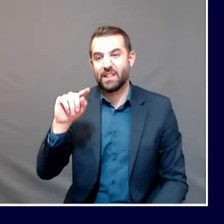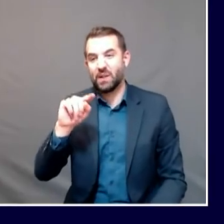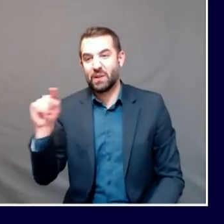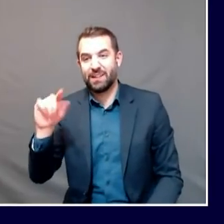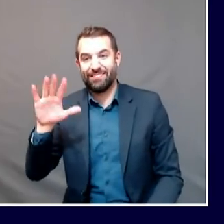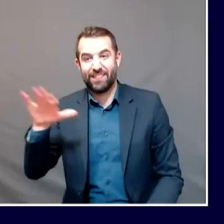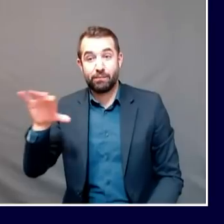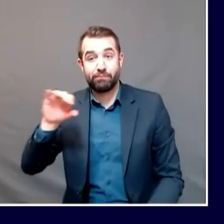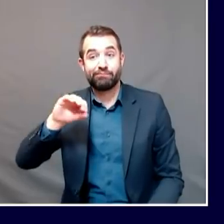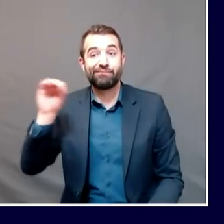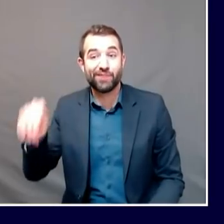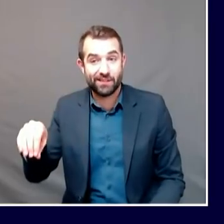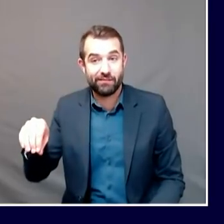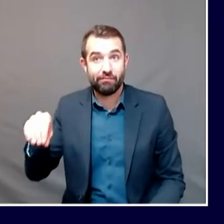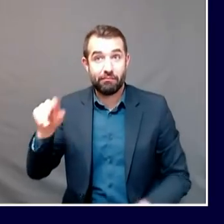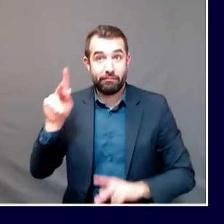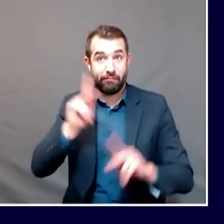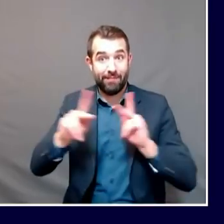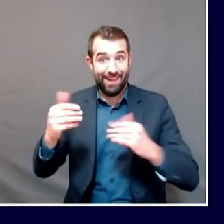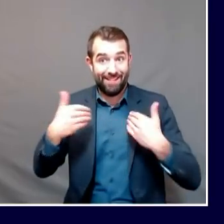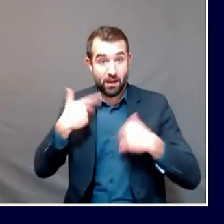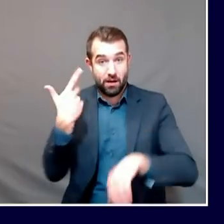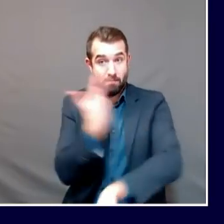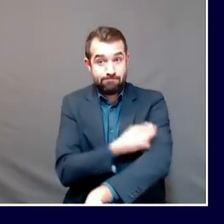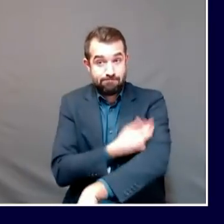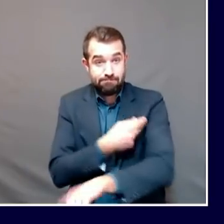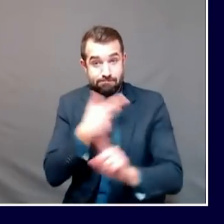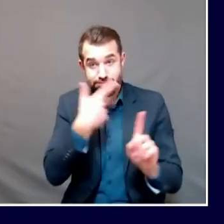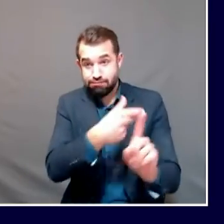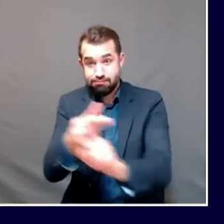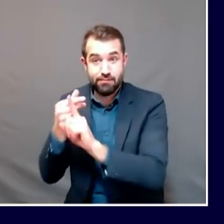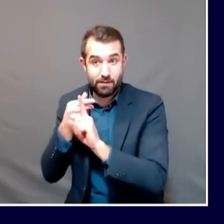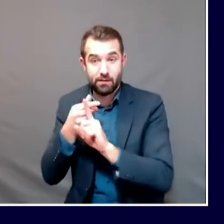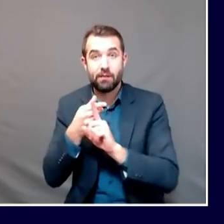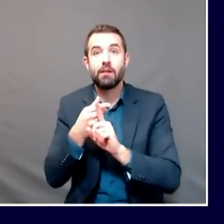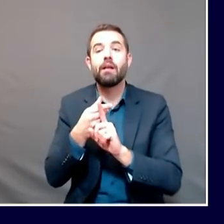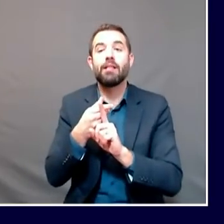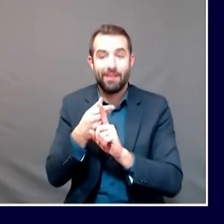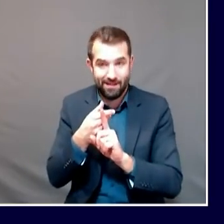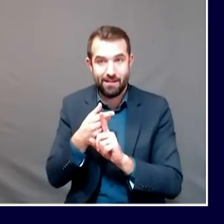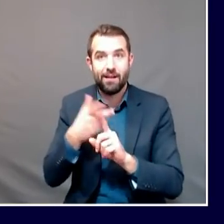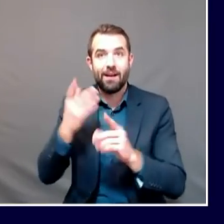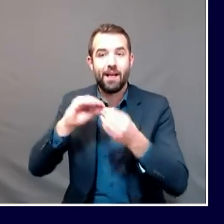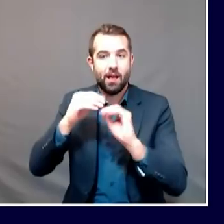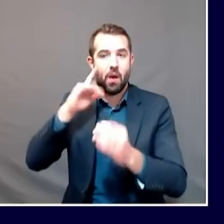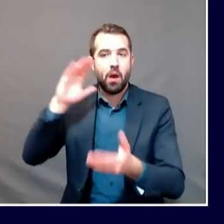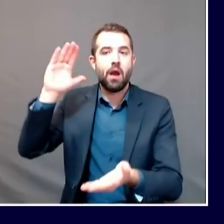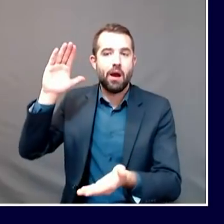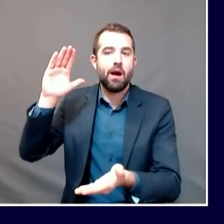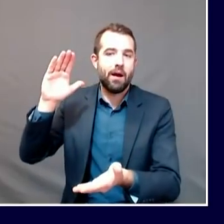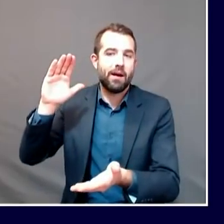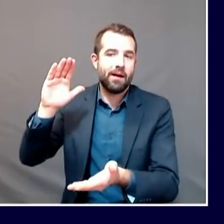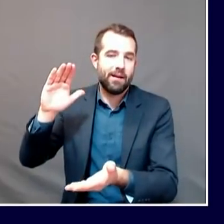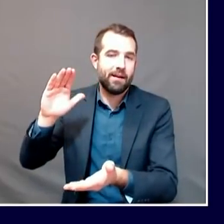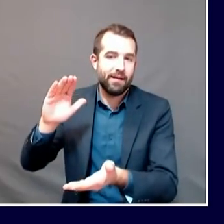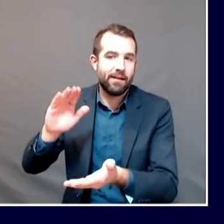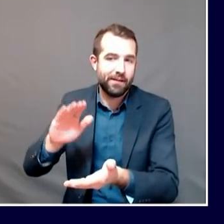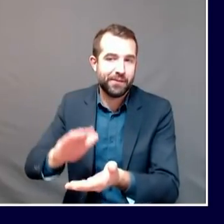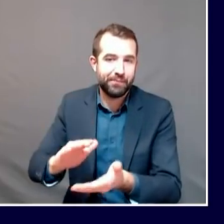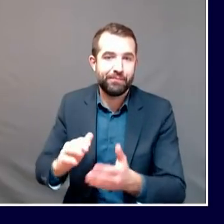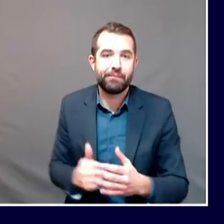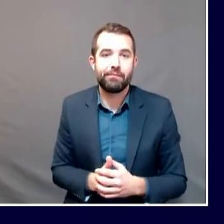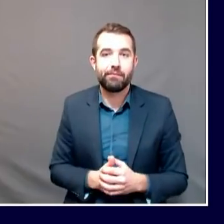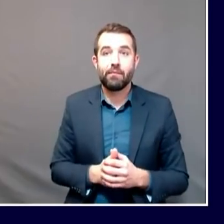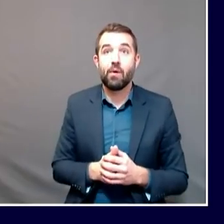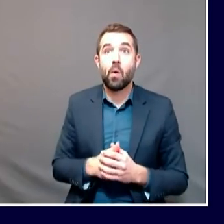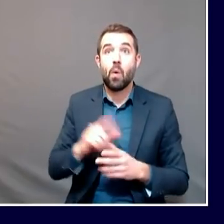expect commensurately the rates of new cases to go down. But by the time we say that the pandemic is over, it's a very, very long